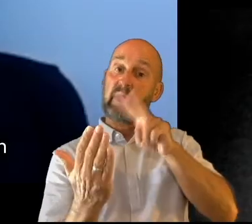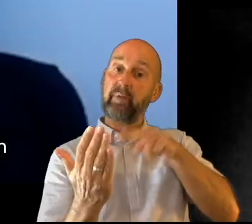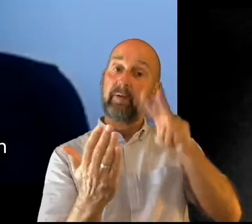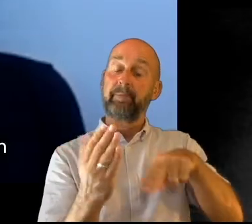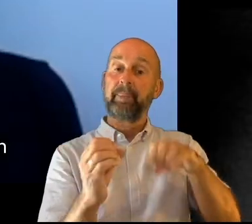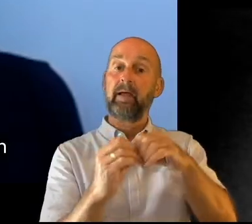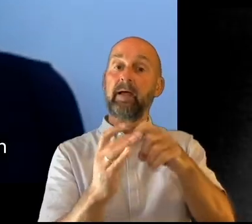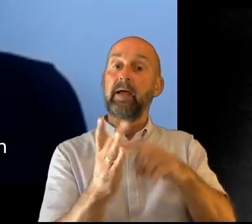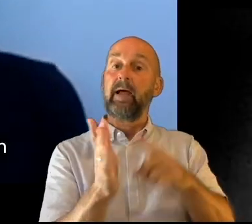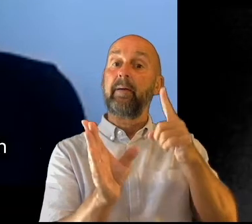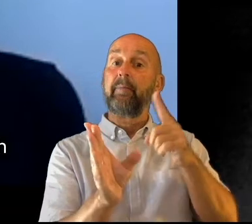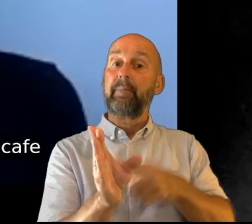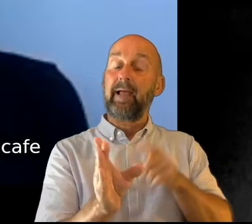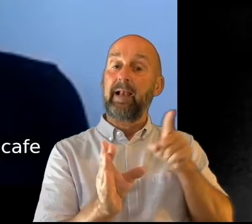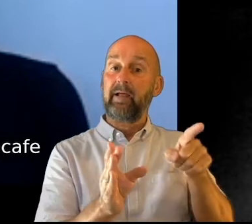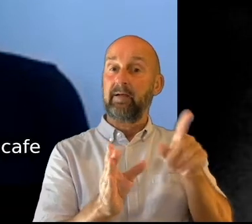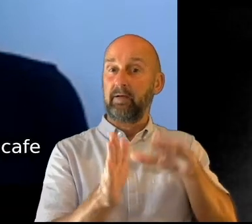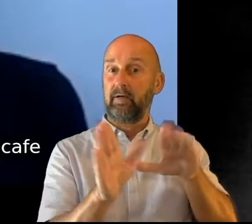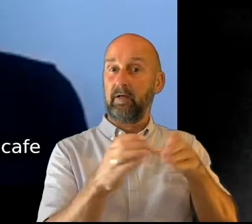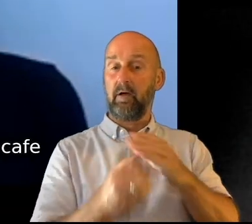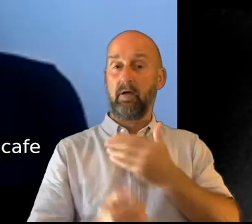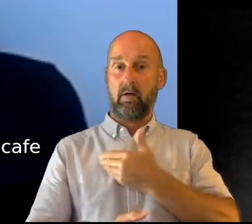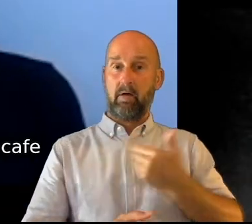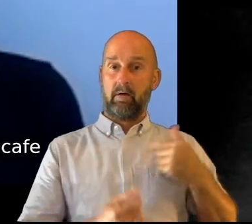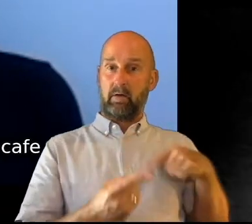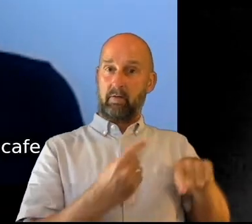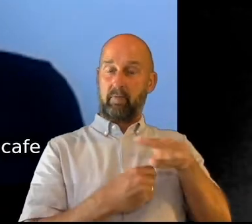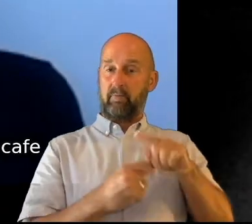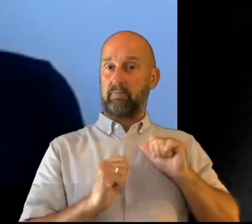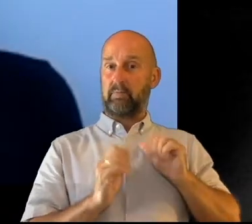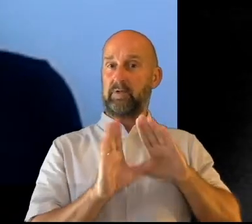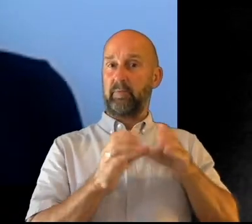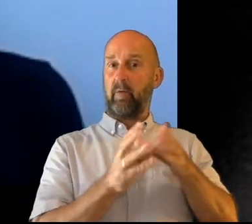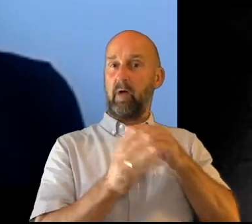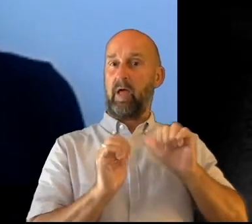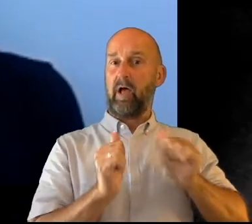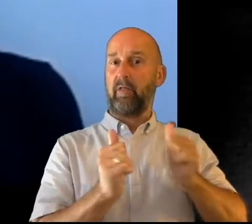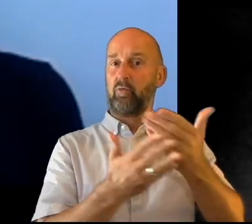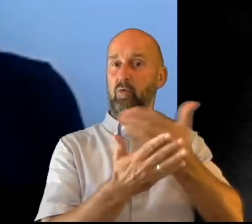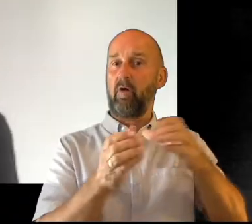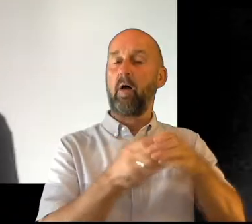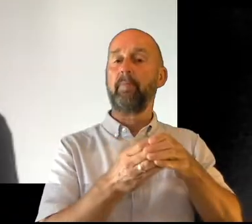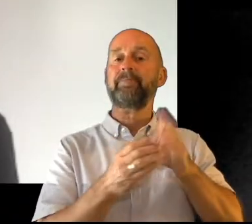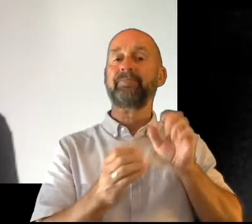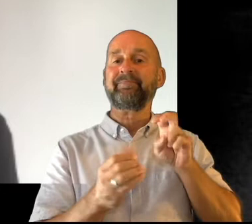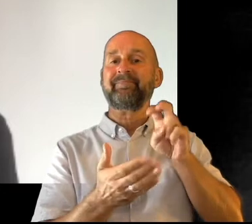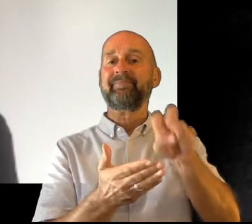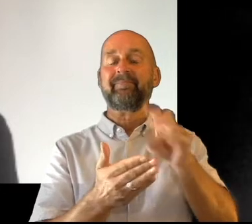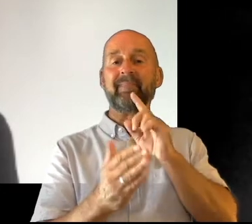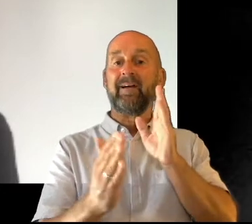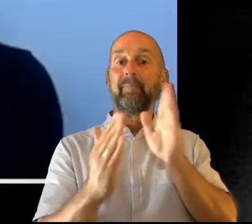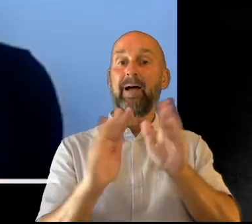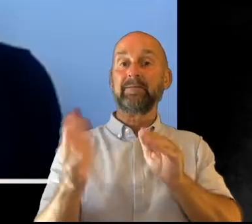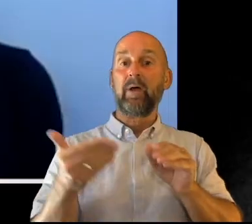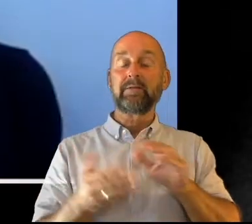a guard in Department of Health and Economics uniform, approaches the cafe with a spring in his step. He speaks to a passing